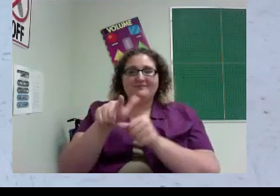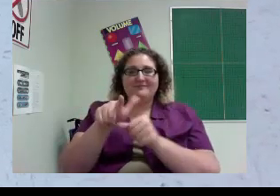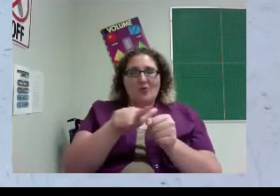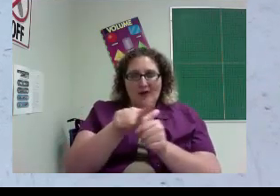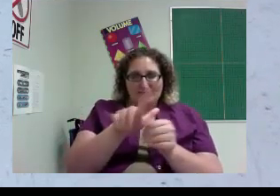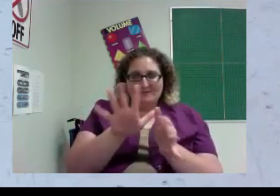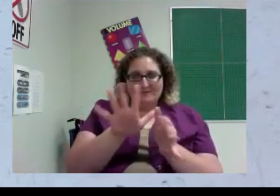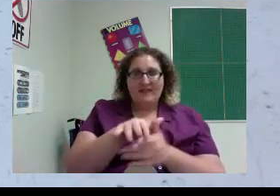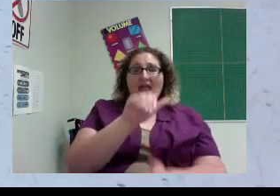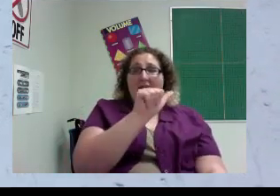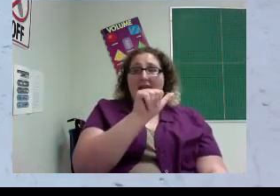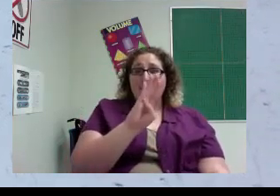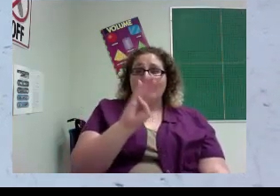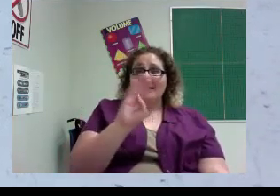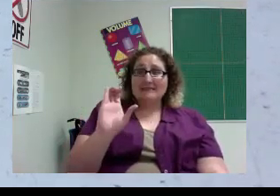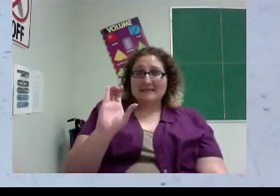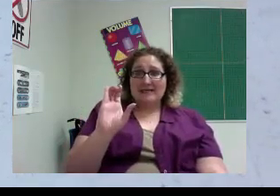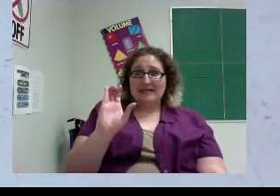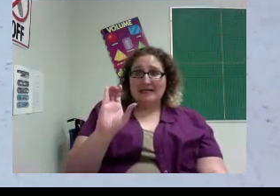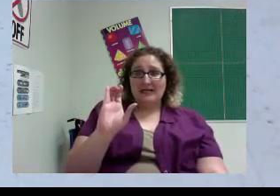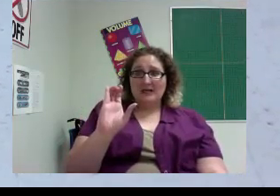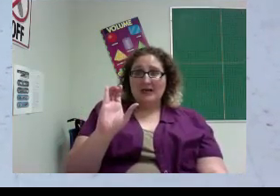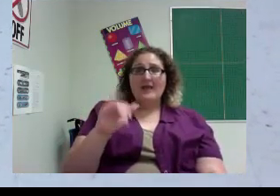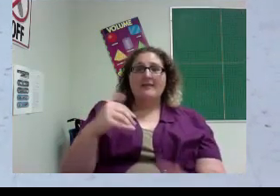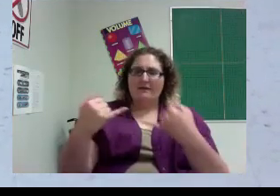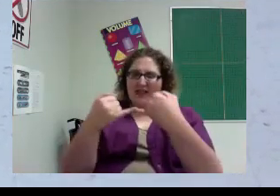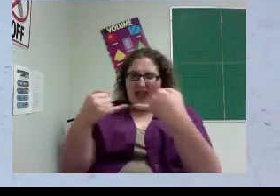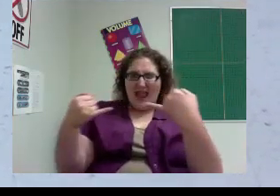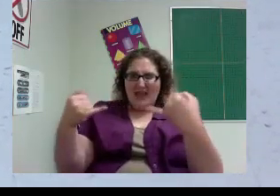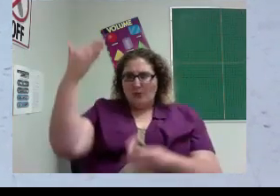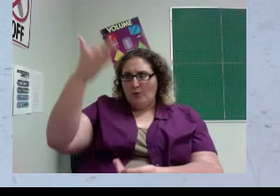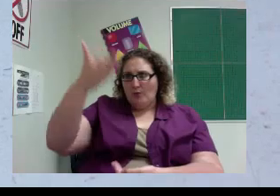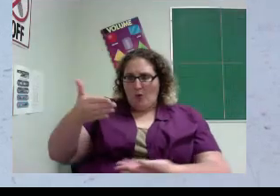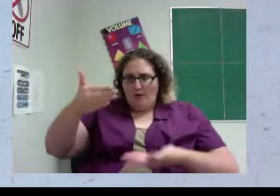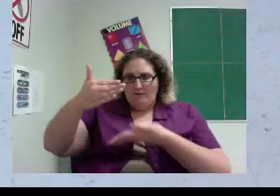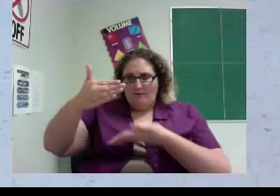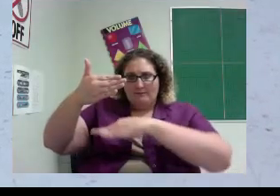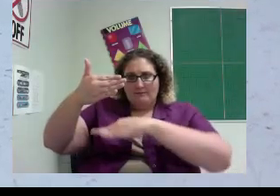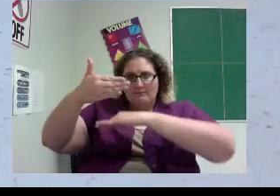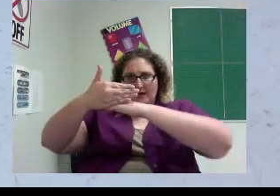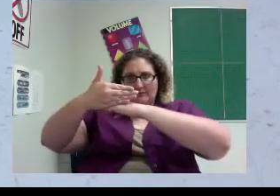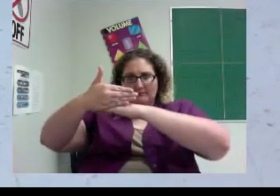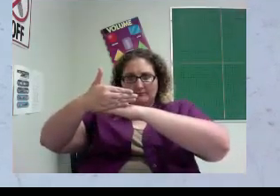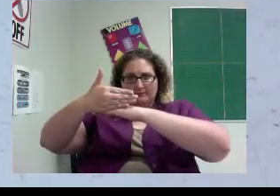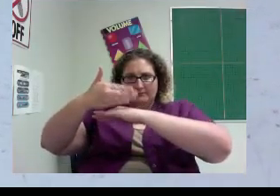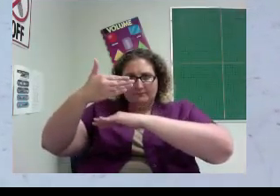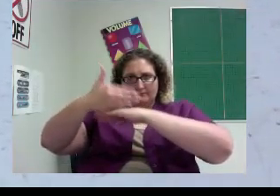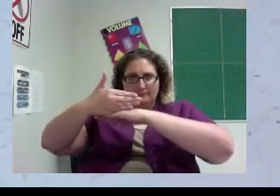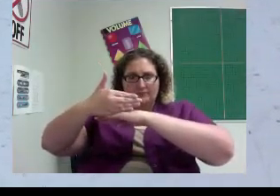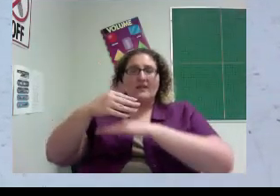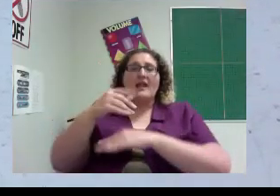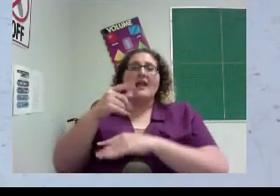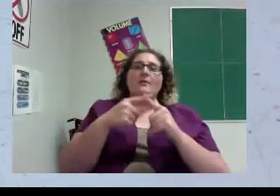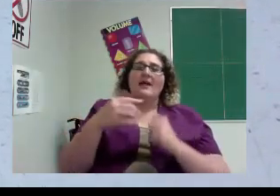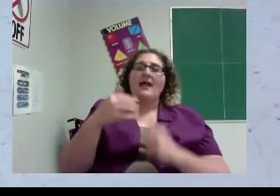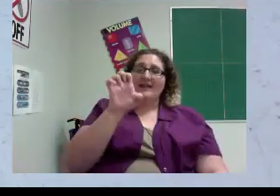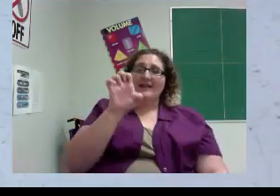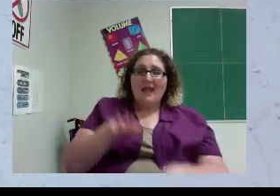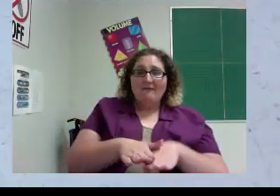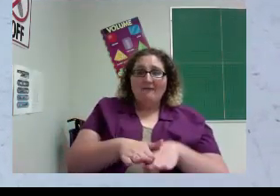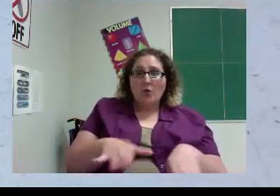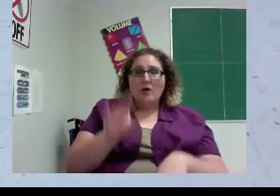just talking about location. I want you to notice that A, B, and C, points A, B, and C, they are along that edge where the floor and the wall meet. Okay?